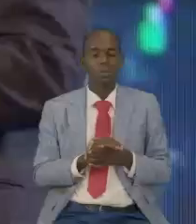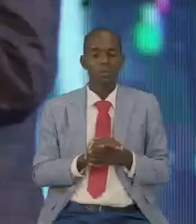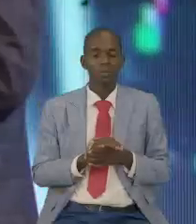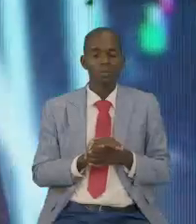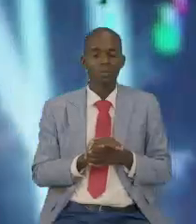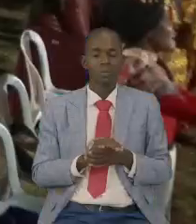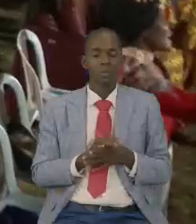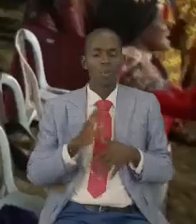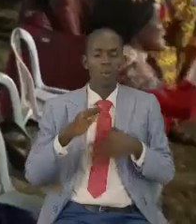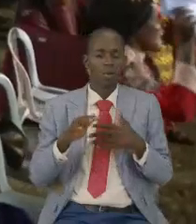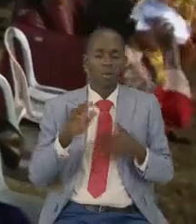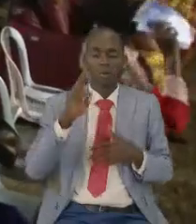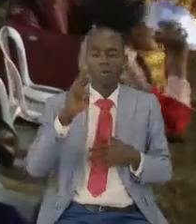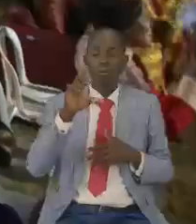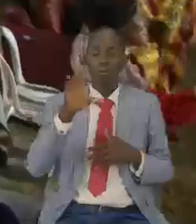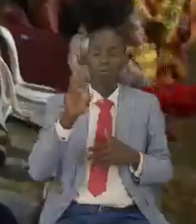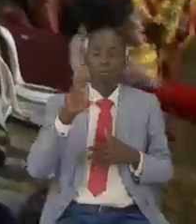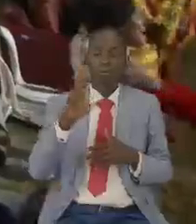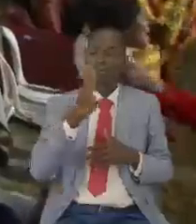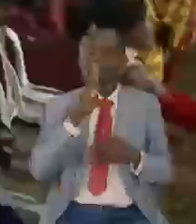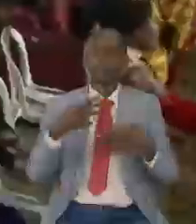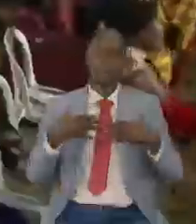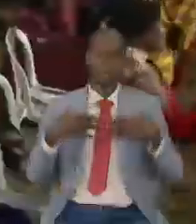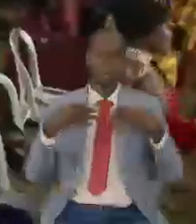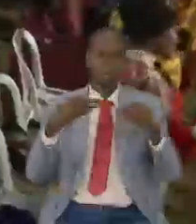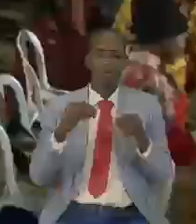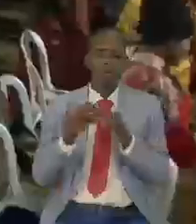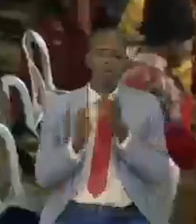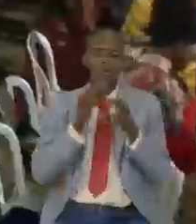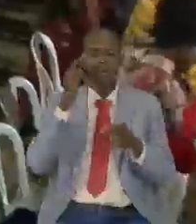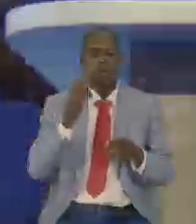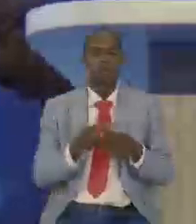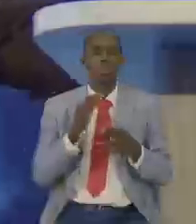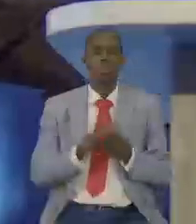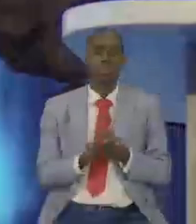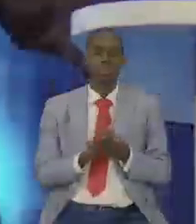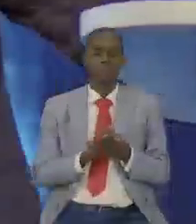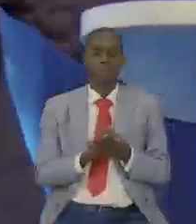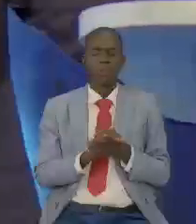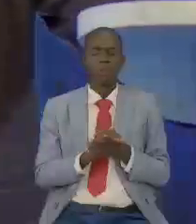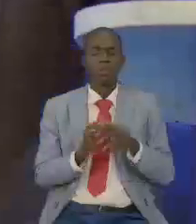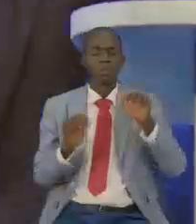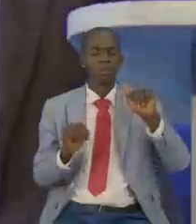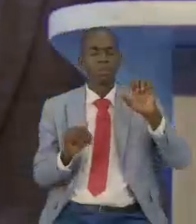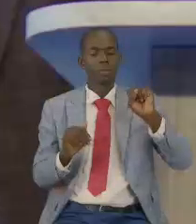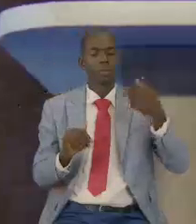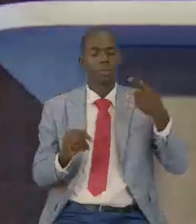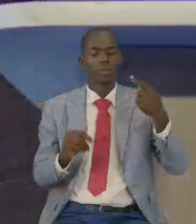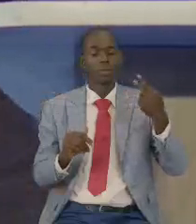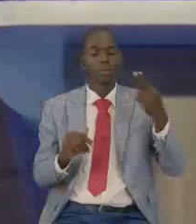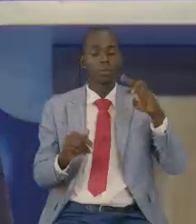healed in Jesus' name. Asthma, be healed in Jesus' name.